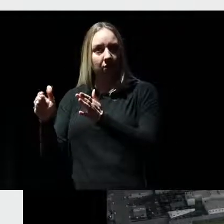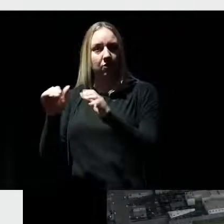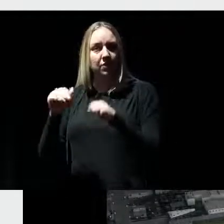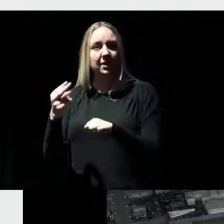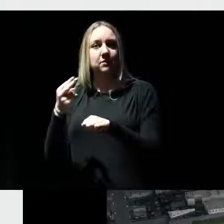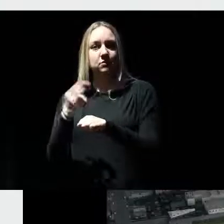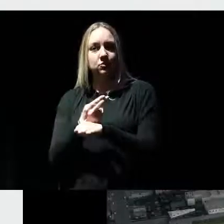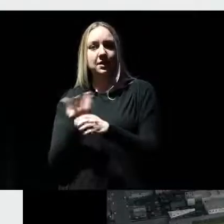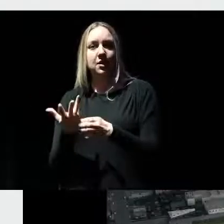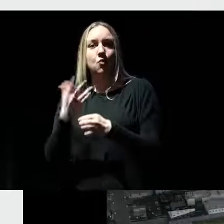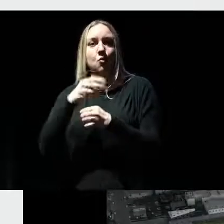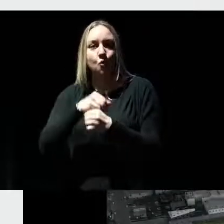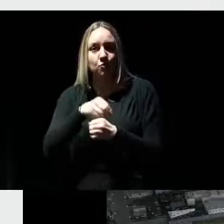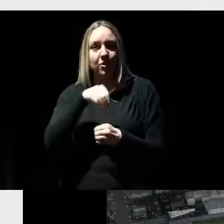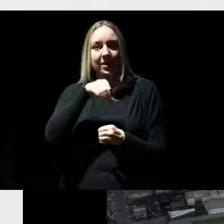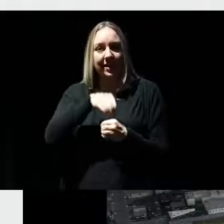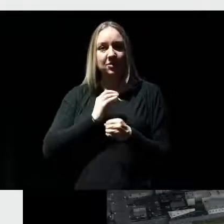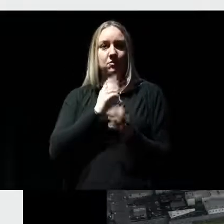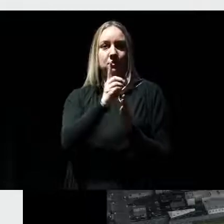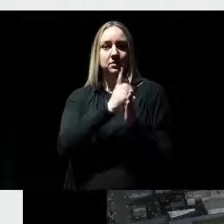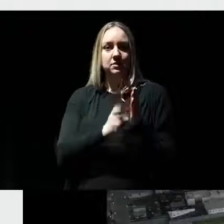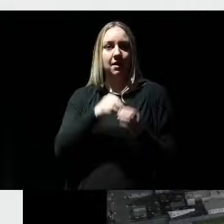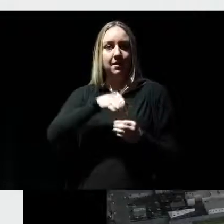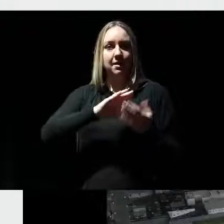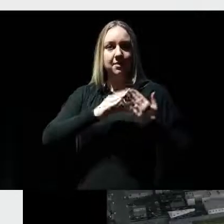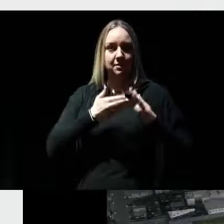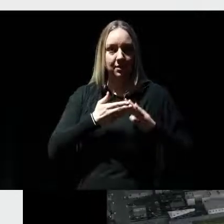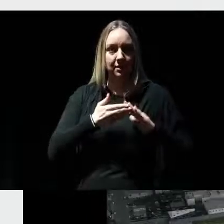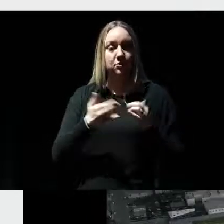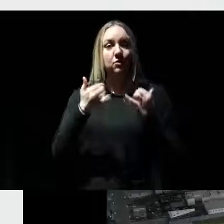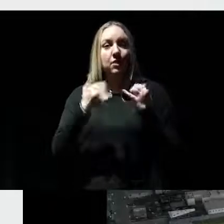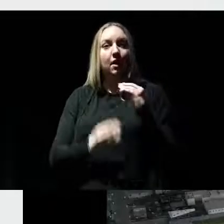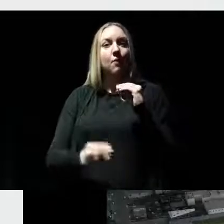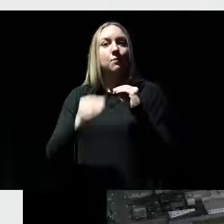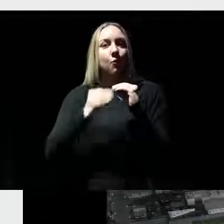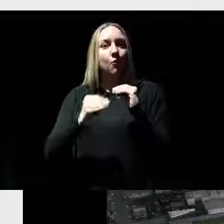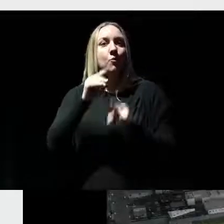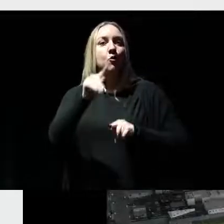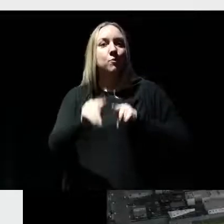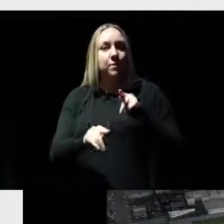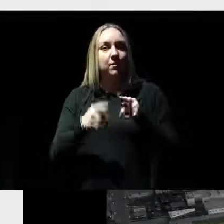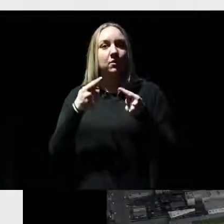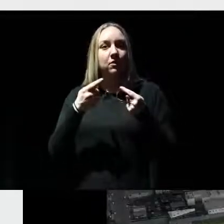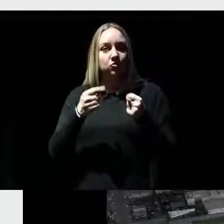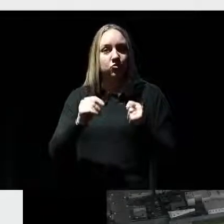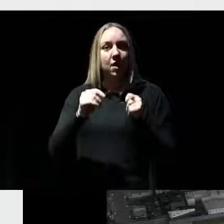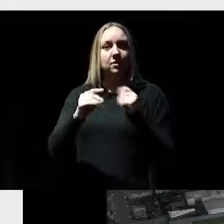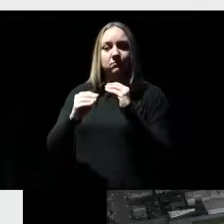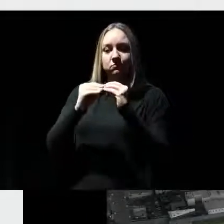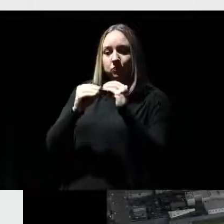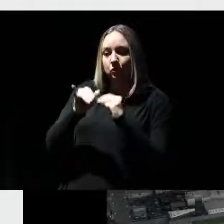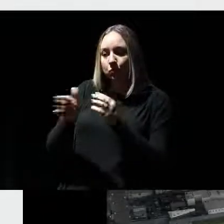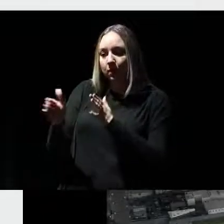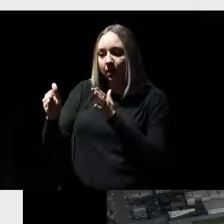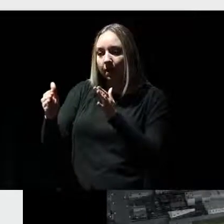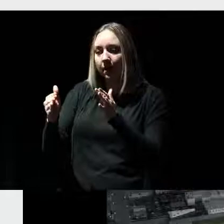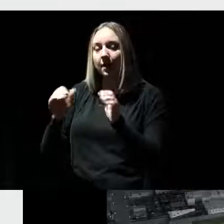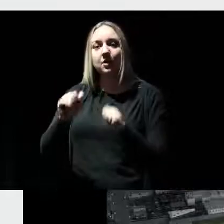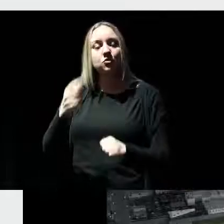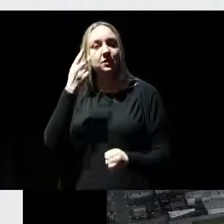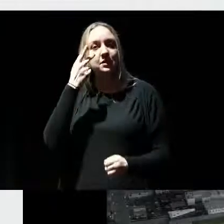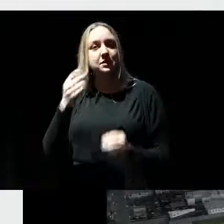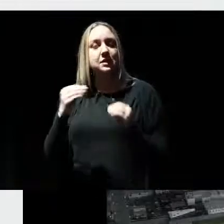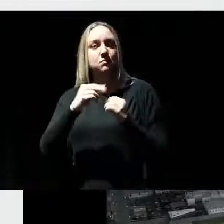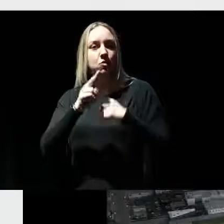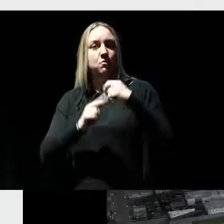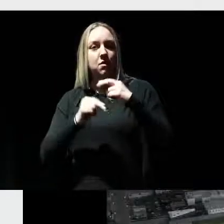actually as a real river, and is slowly being restored, and more housing and more communities are moving in and around the